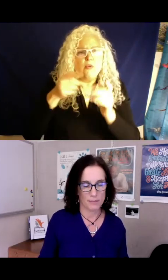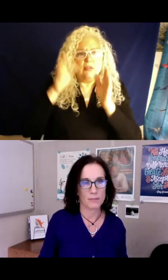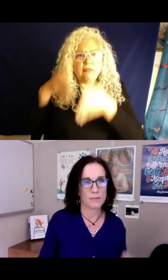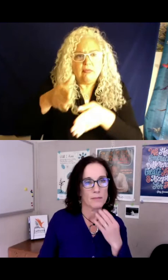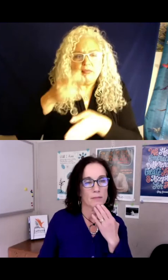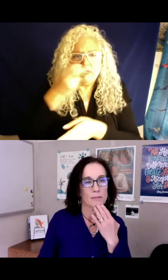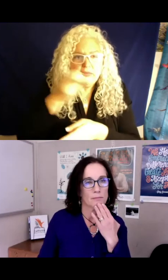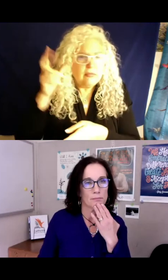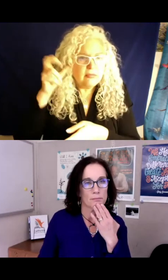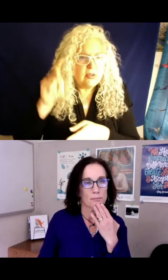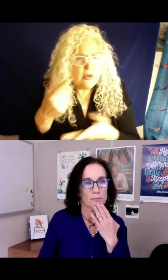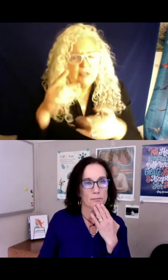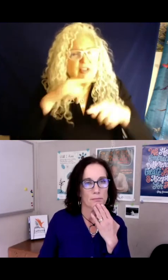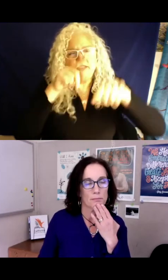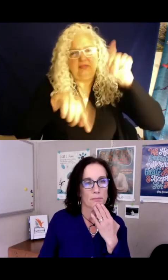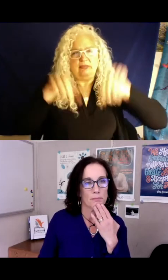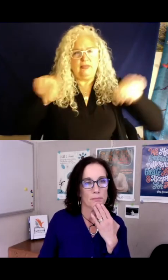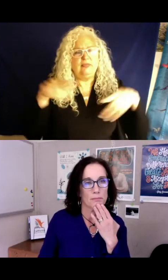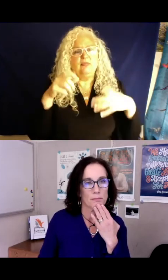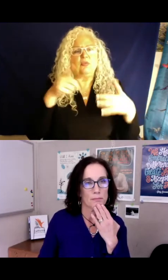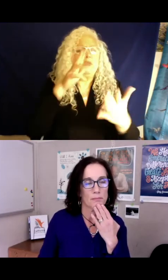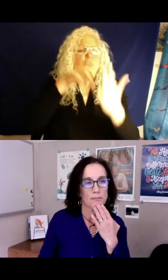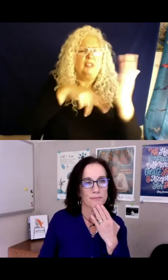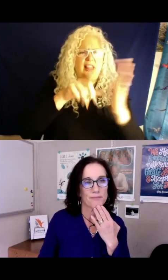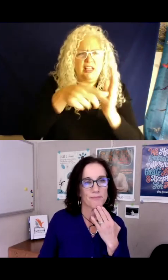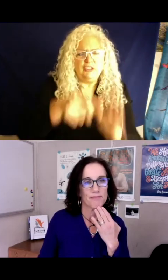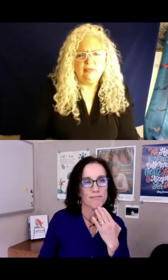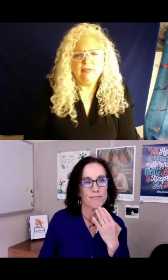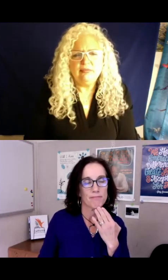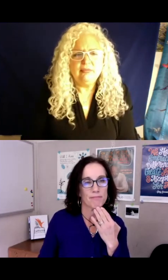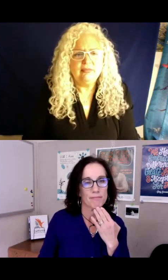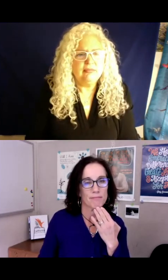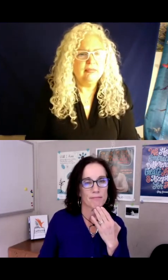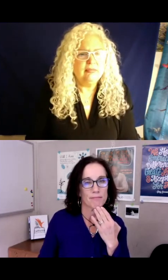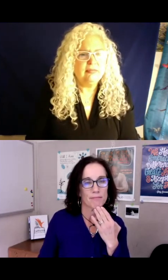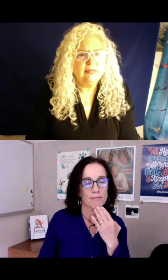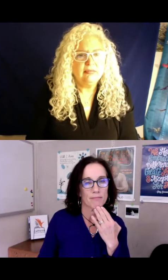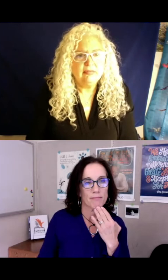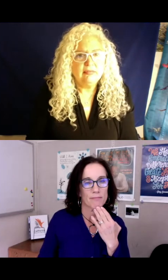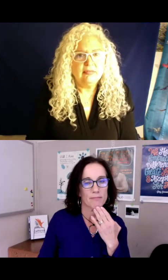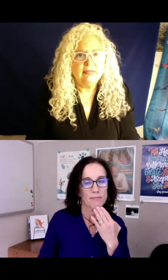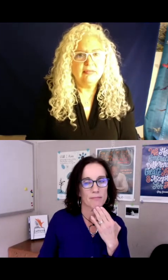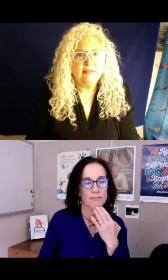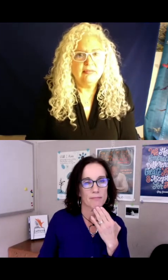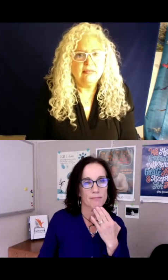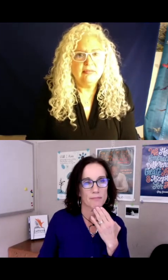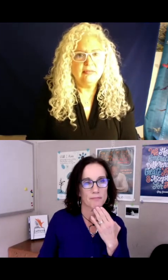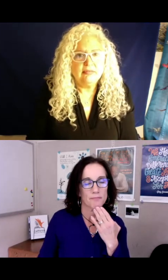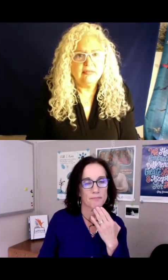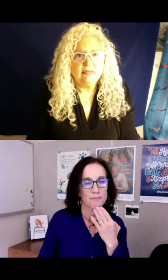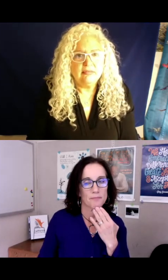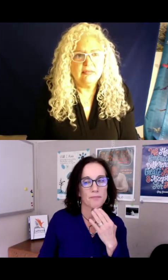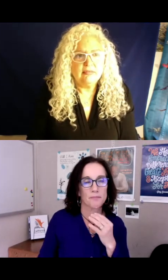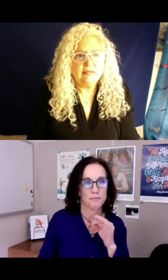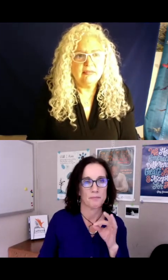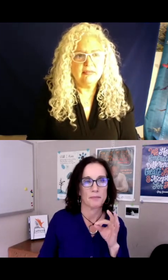programs. And so they may only focus on one aspect and not all of the aspects of learning